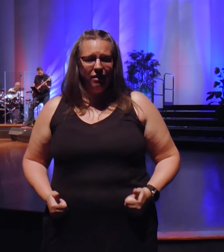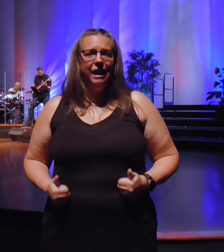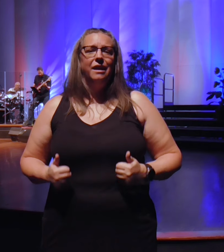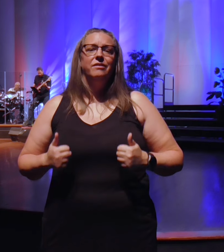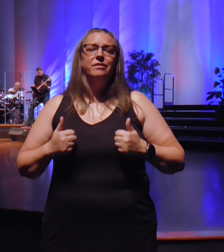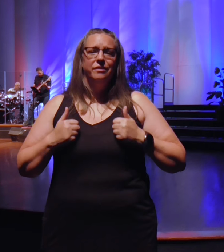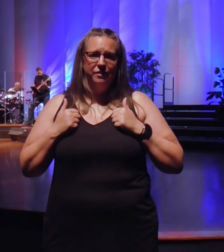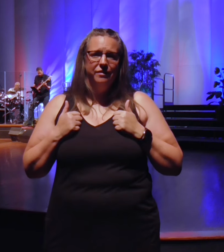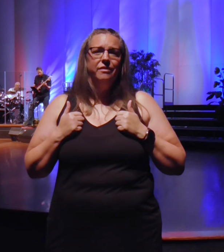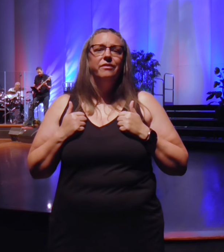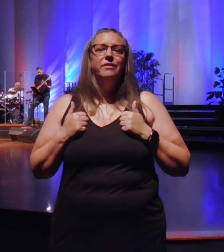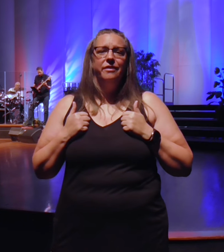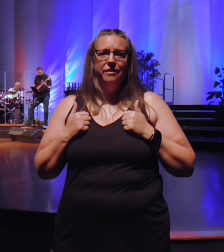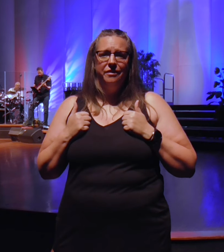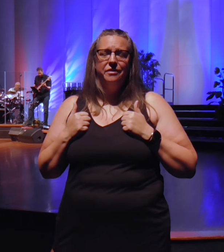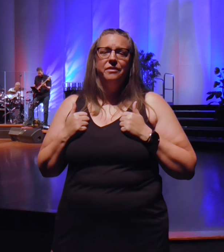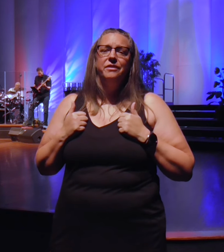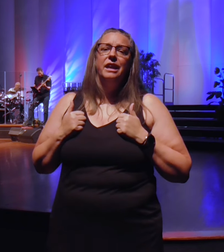life.